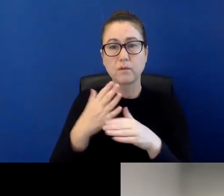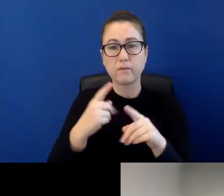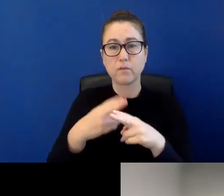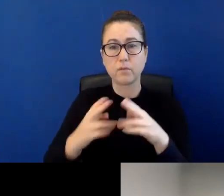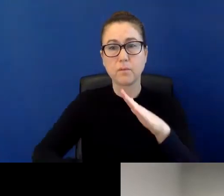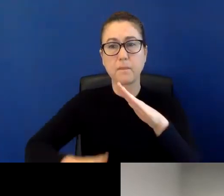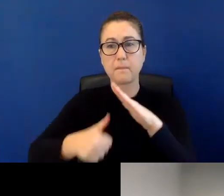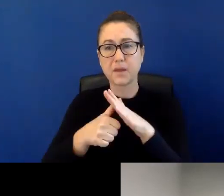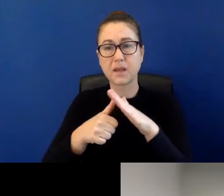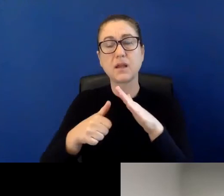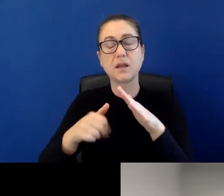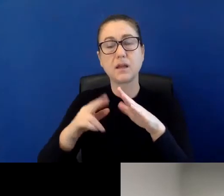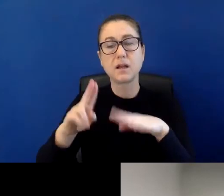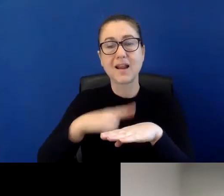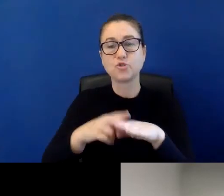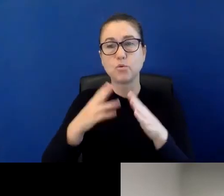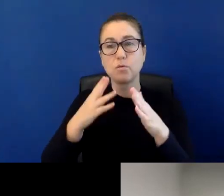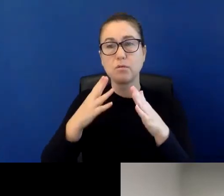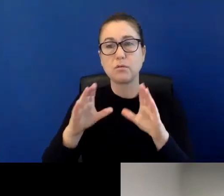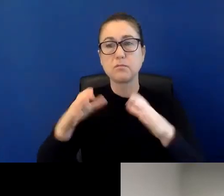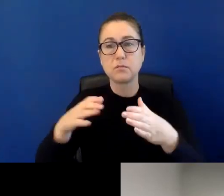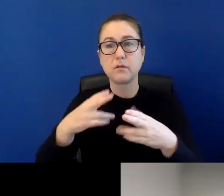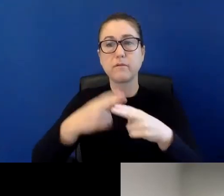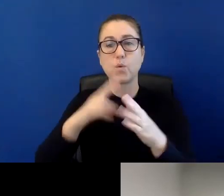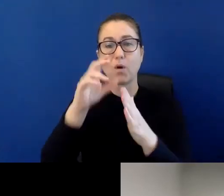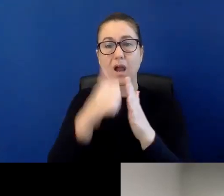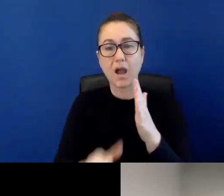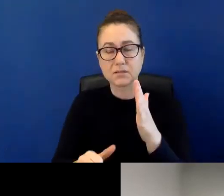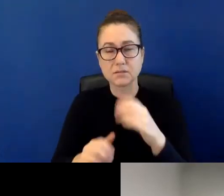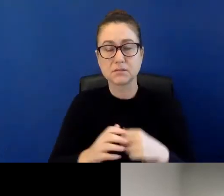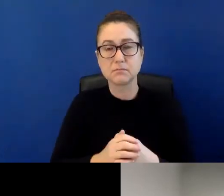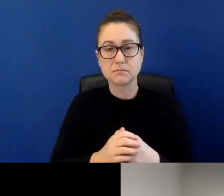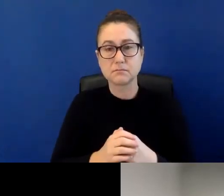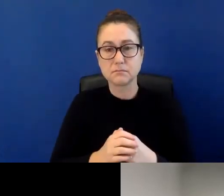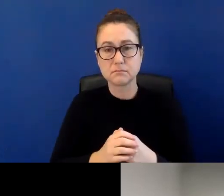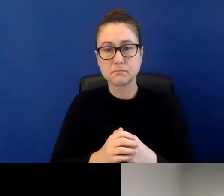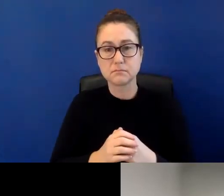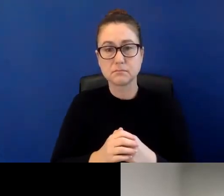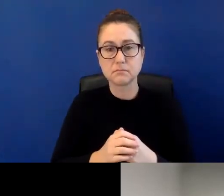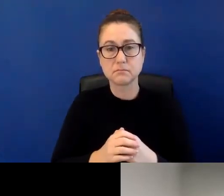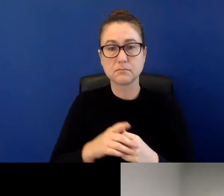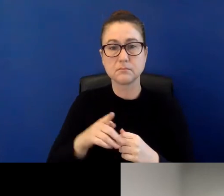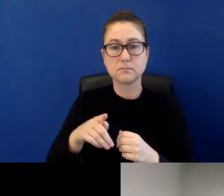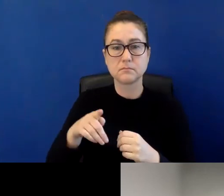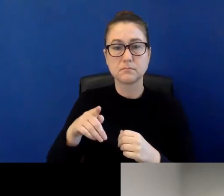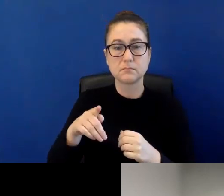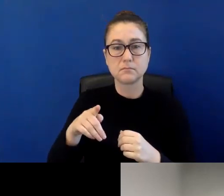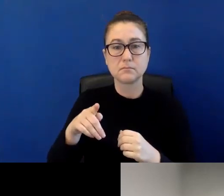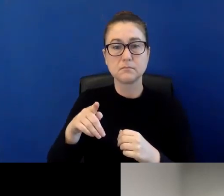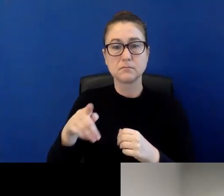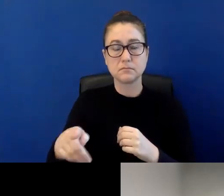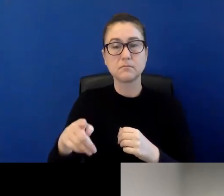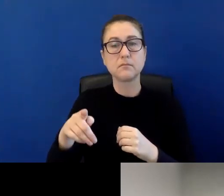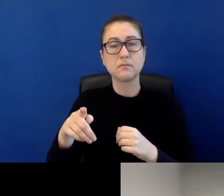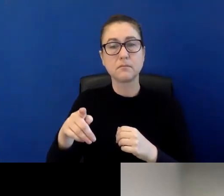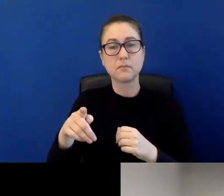for arts and disability, and she was the first person with a disability to be appointed to that role. What I didn't know, and which